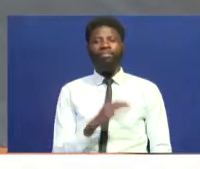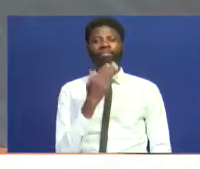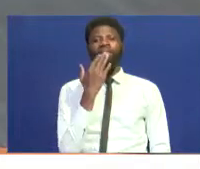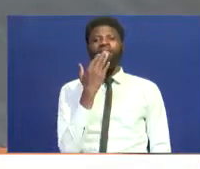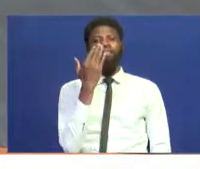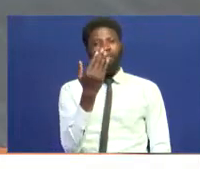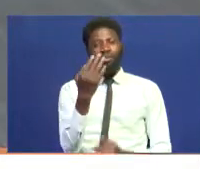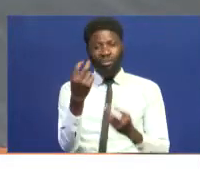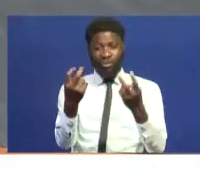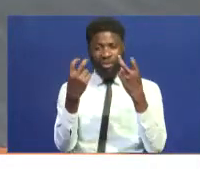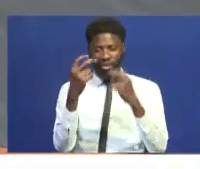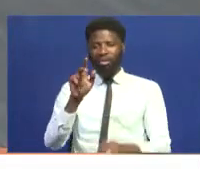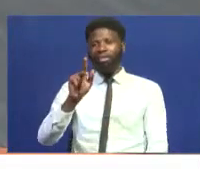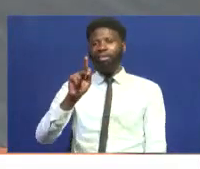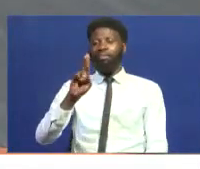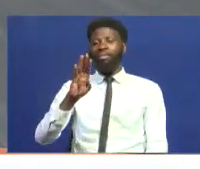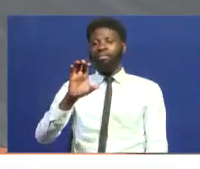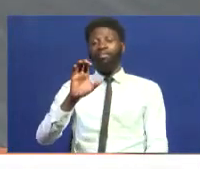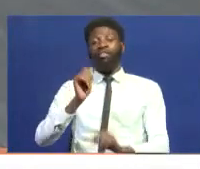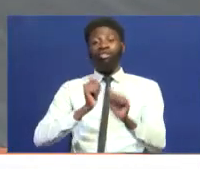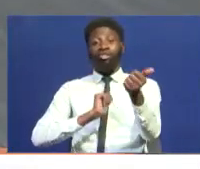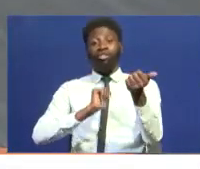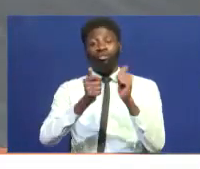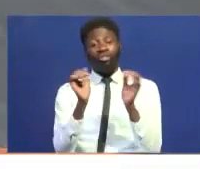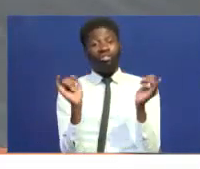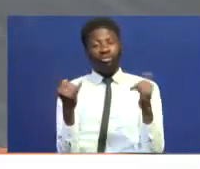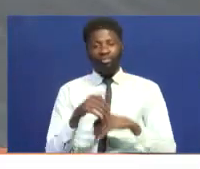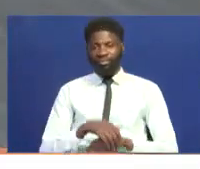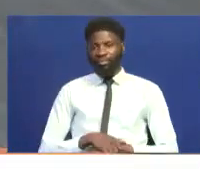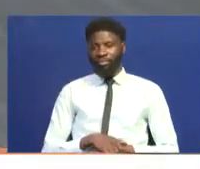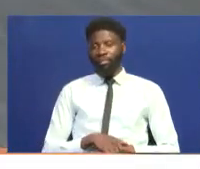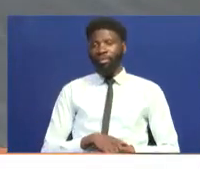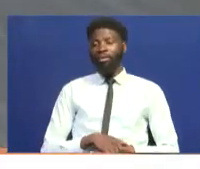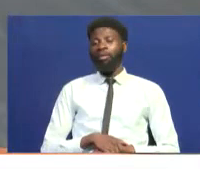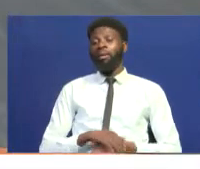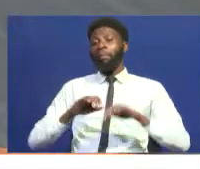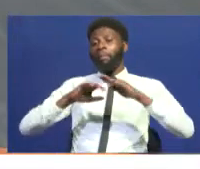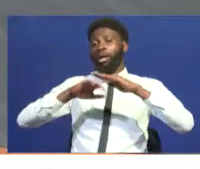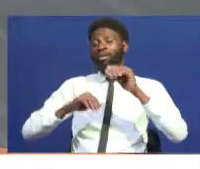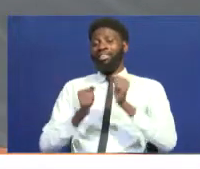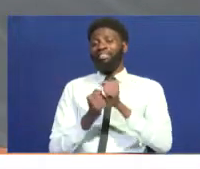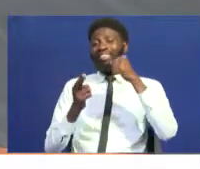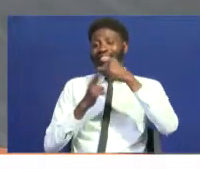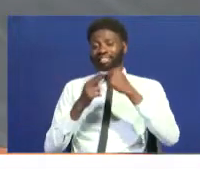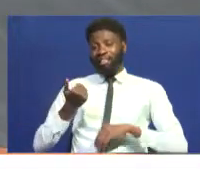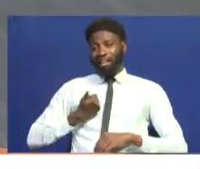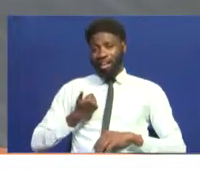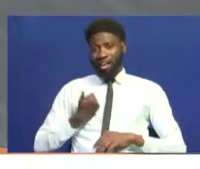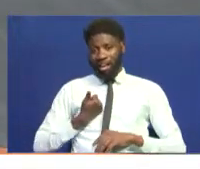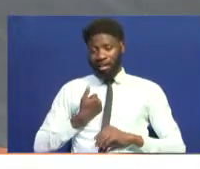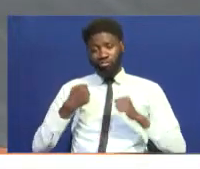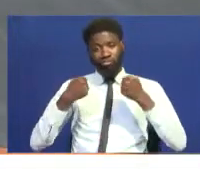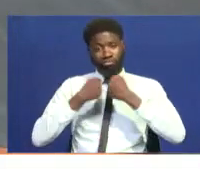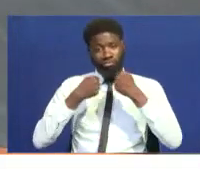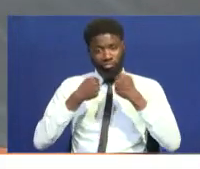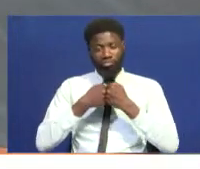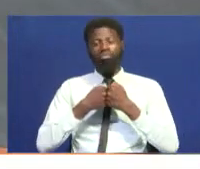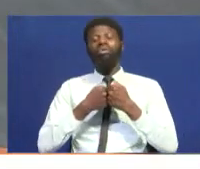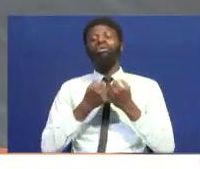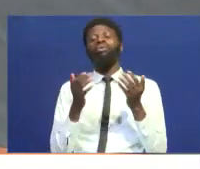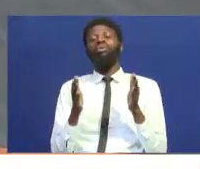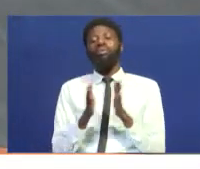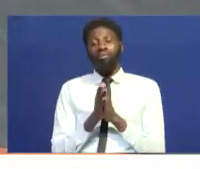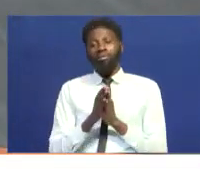Thank you for keeping it KBC Channel 1 in sports. The Kenya U17 girls soccer team Junior Starlets will take on Ethiopia this afternoon in a